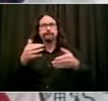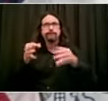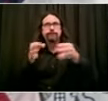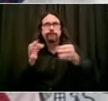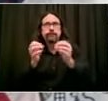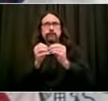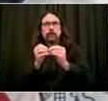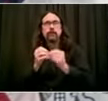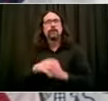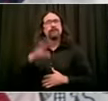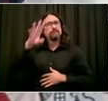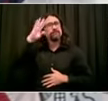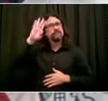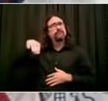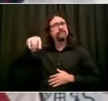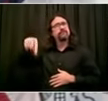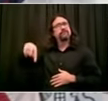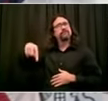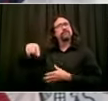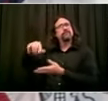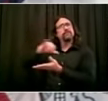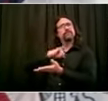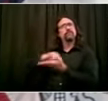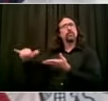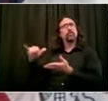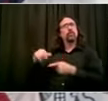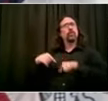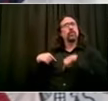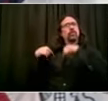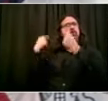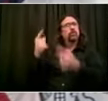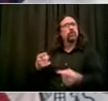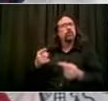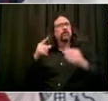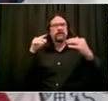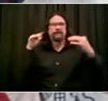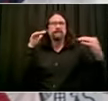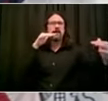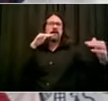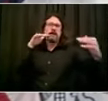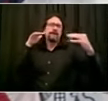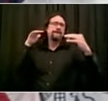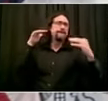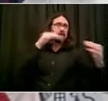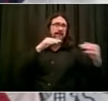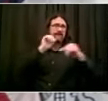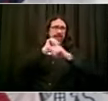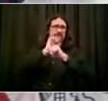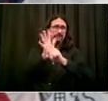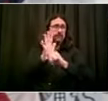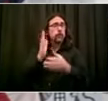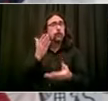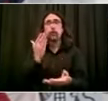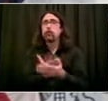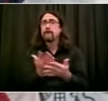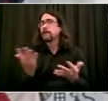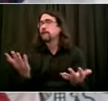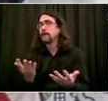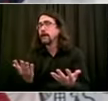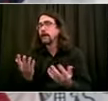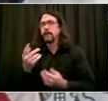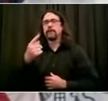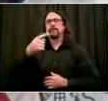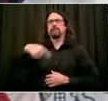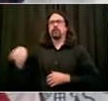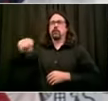have shown how tough we can be in fighting this virus. And after all the progress we've made, it's tough